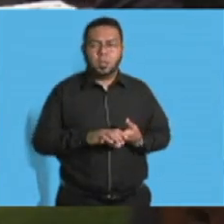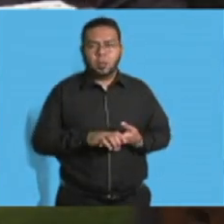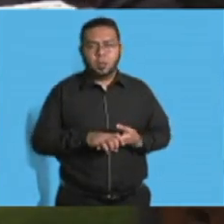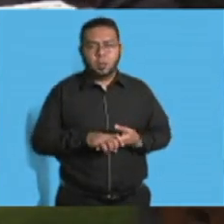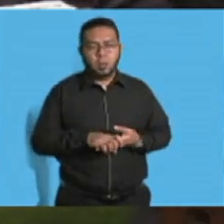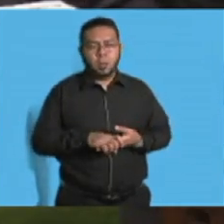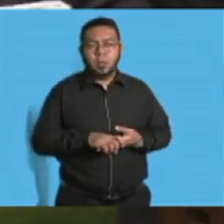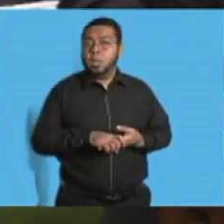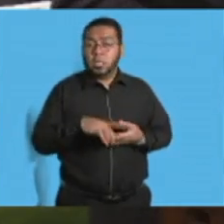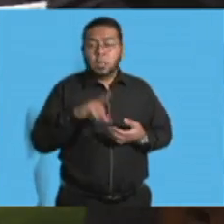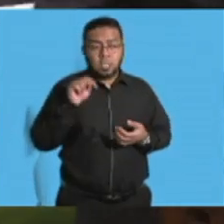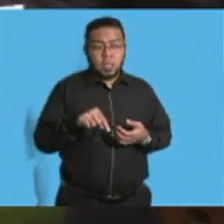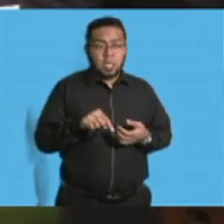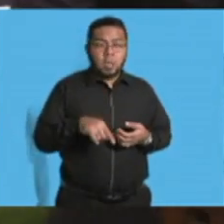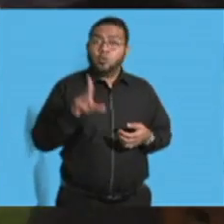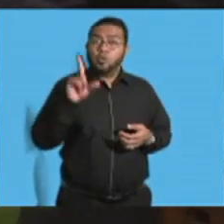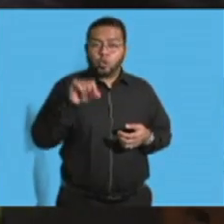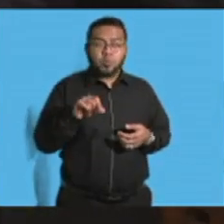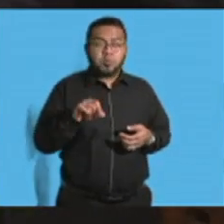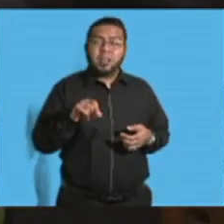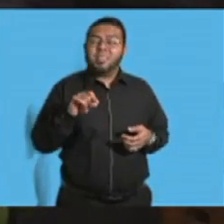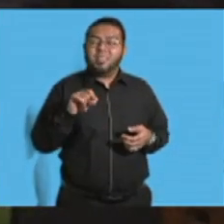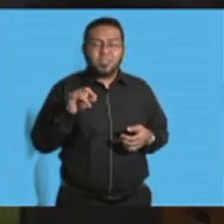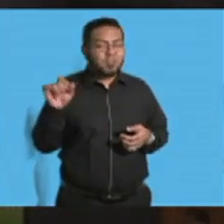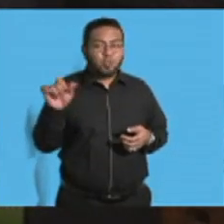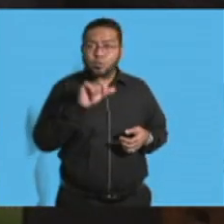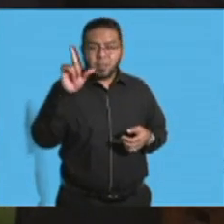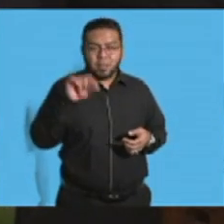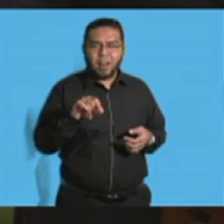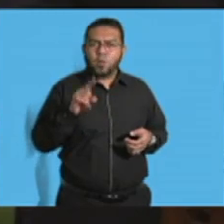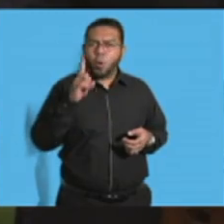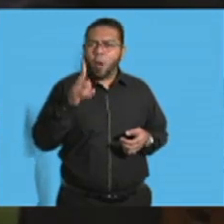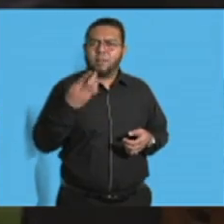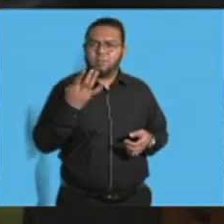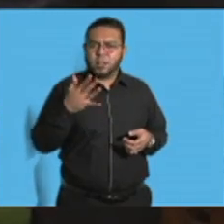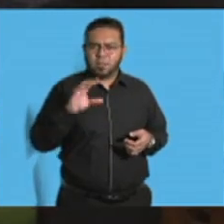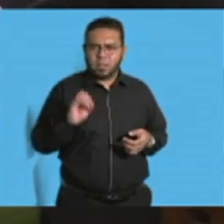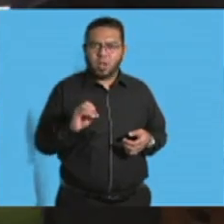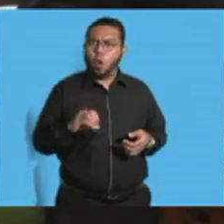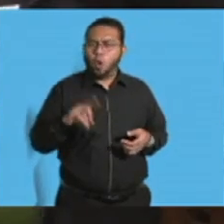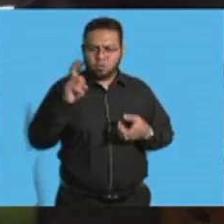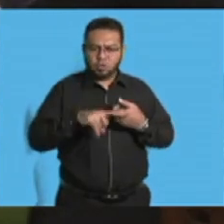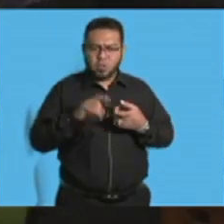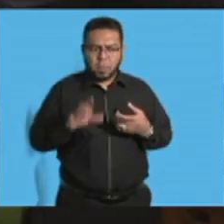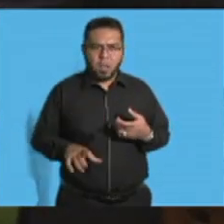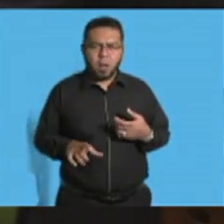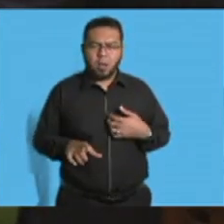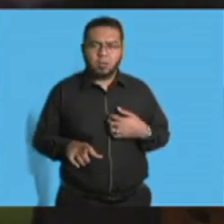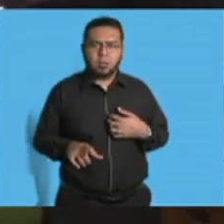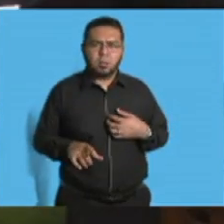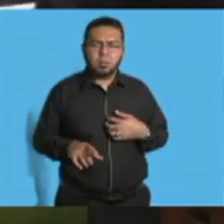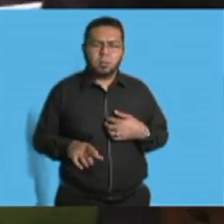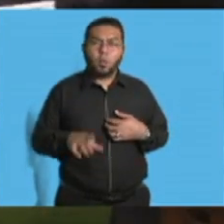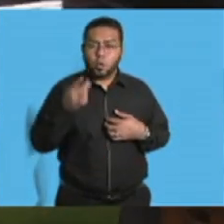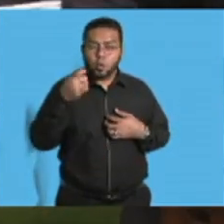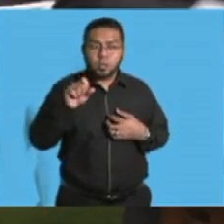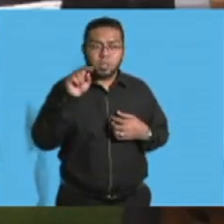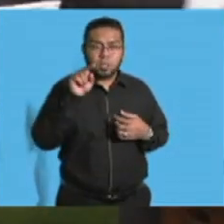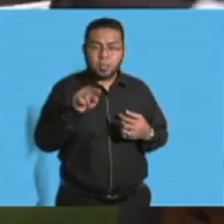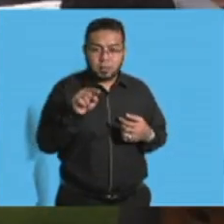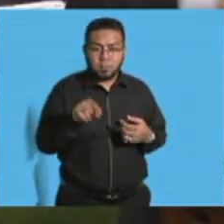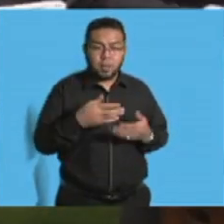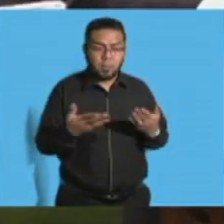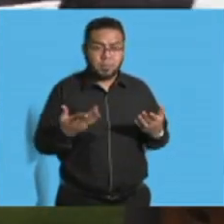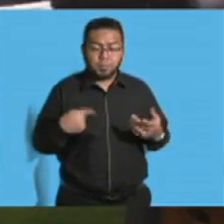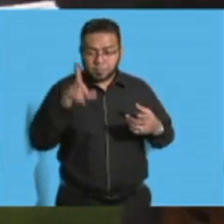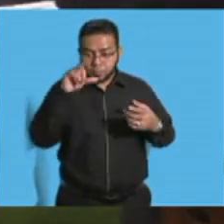nephrologist has told us it should be done for $150. In fact, it should be cheaper. And in fact, we are using him now to the Minister to be able